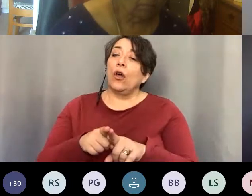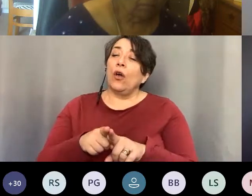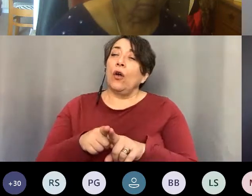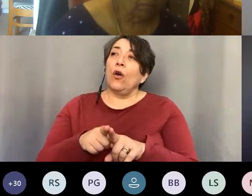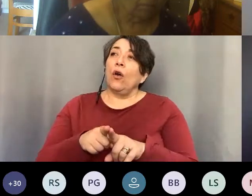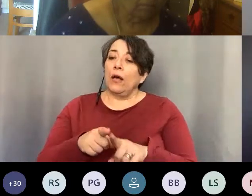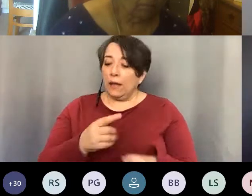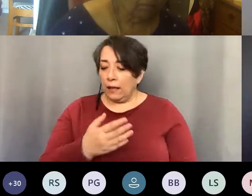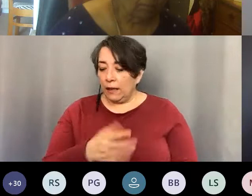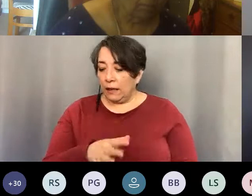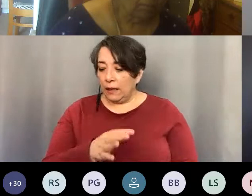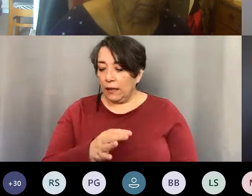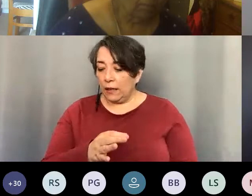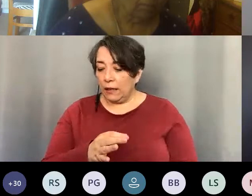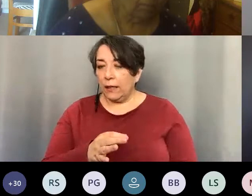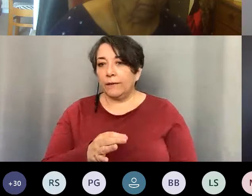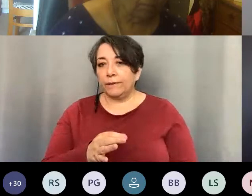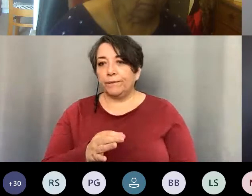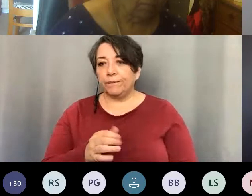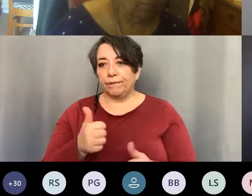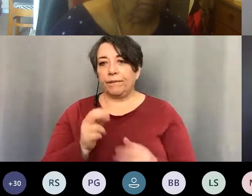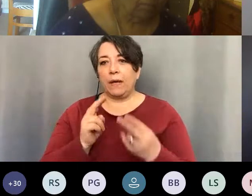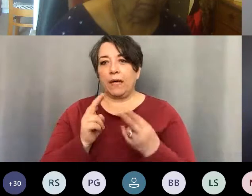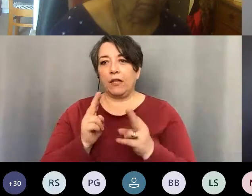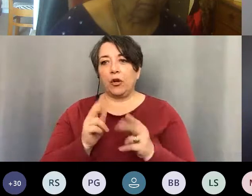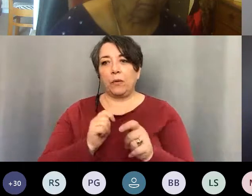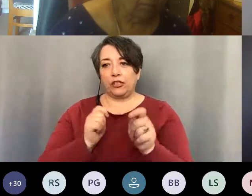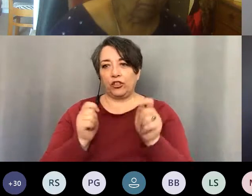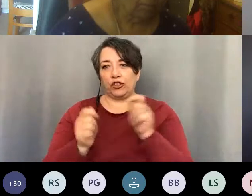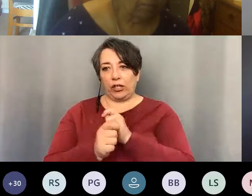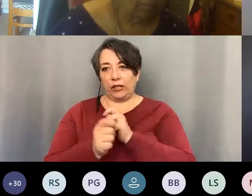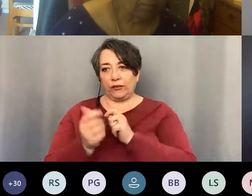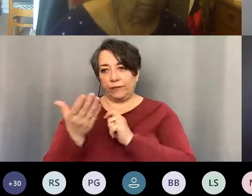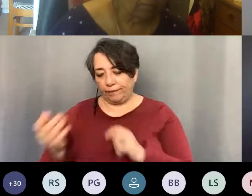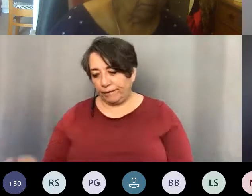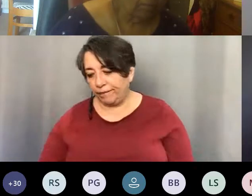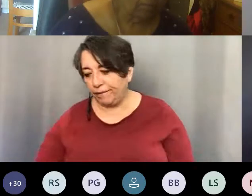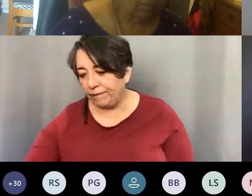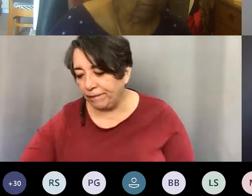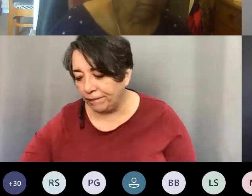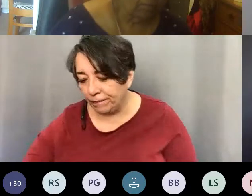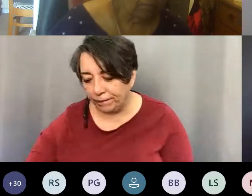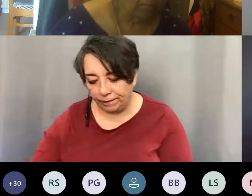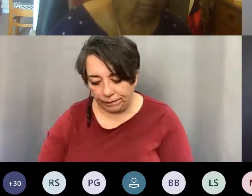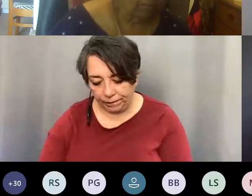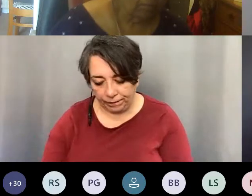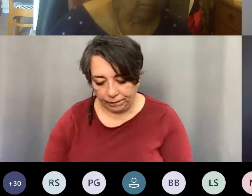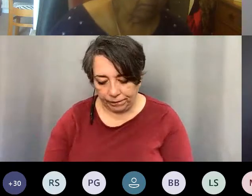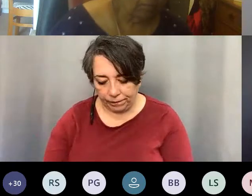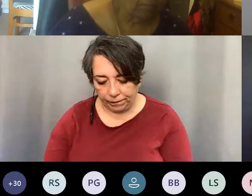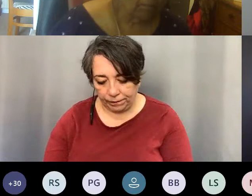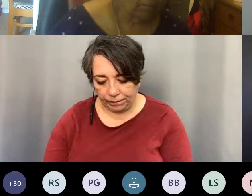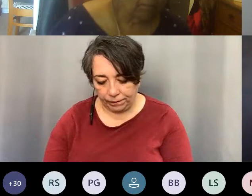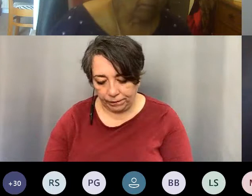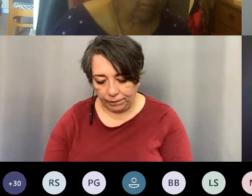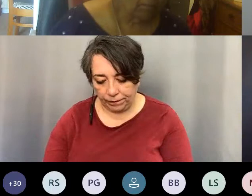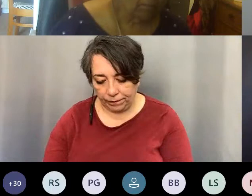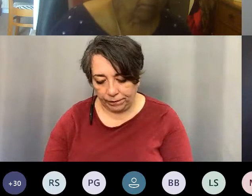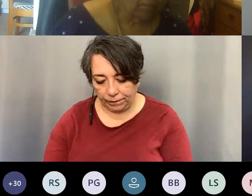around how does it impact on people with sensory loss as well. So perhaps we could answer both those together, Maria,